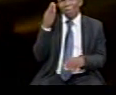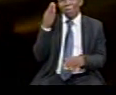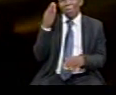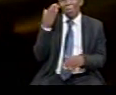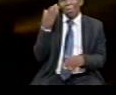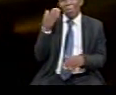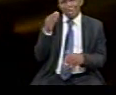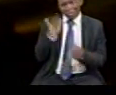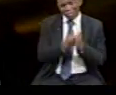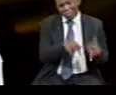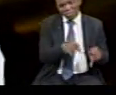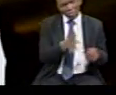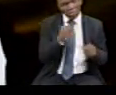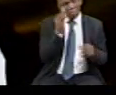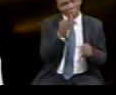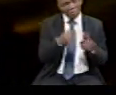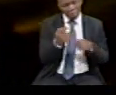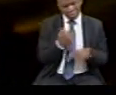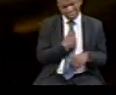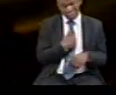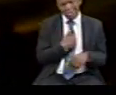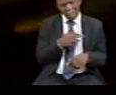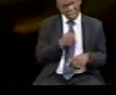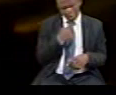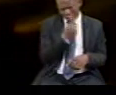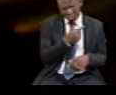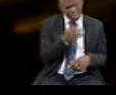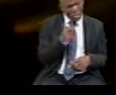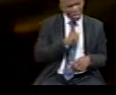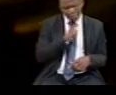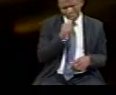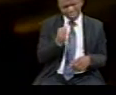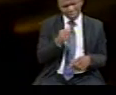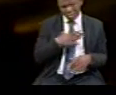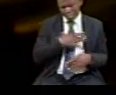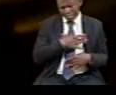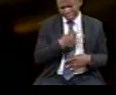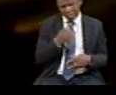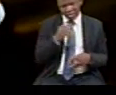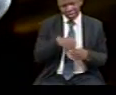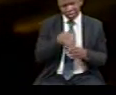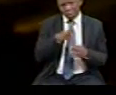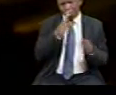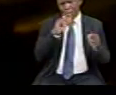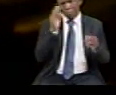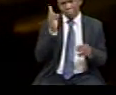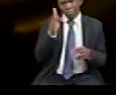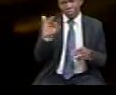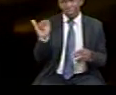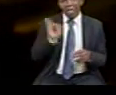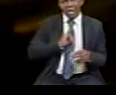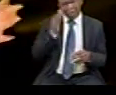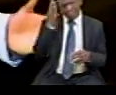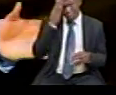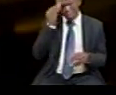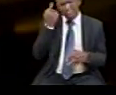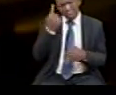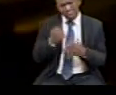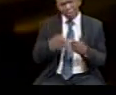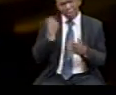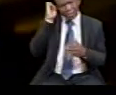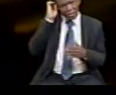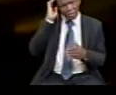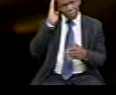to preach to me. I said, no, I'm not interested in your preaching because I know where he's coming from. I knew what he believed. He said, but do you know